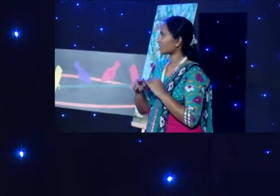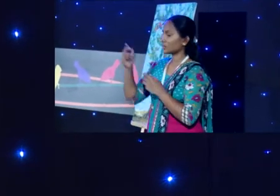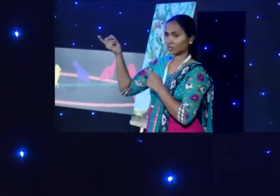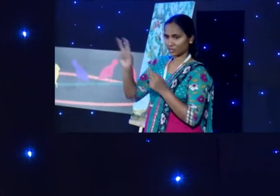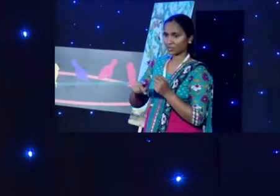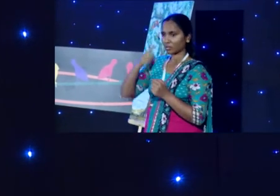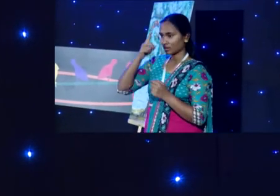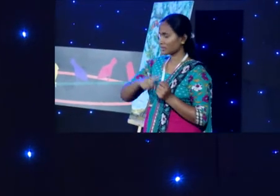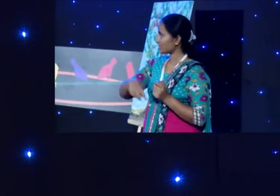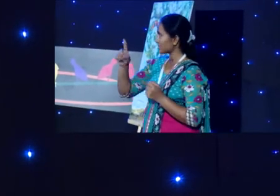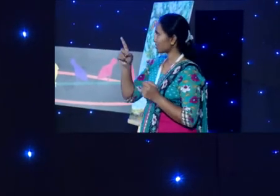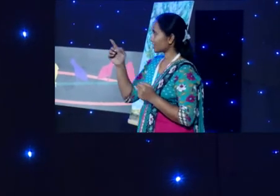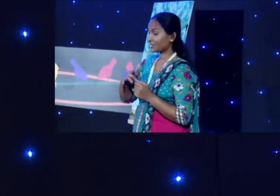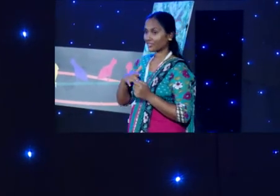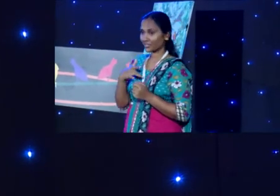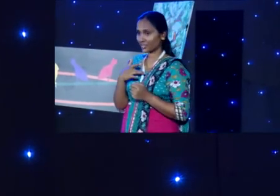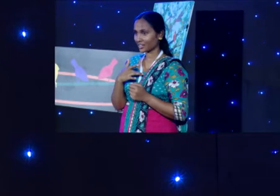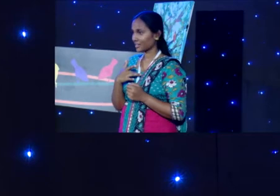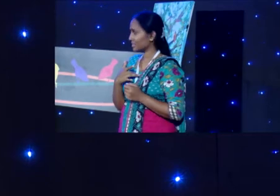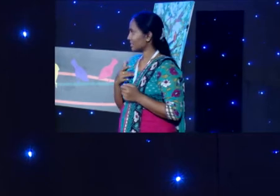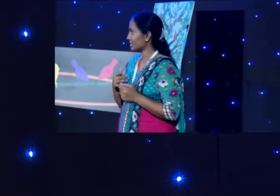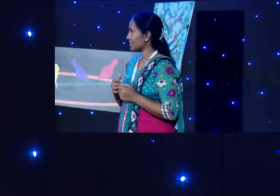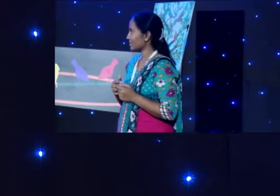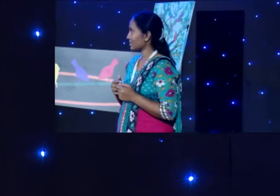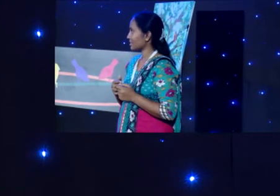moment I moved back in, I realized